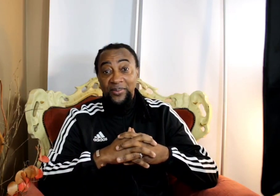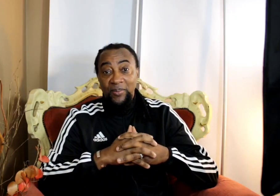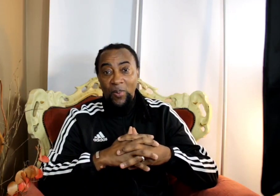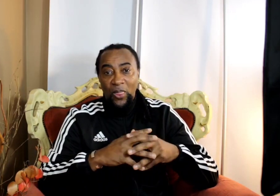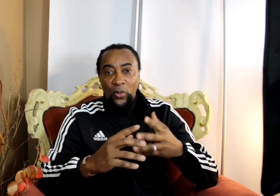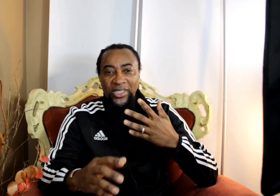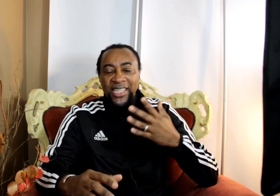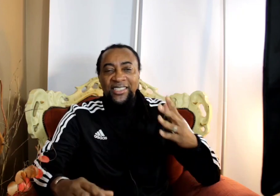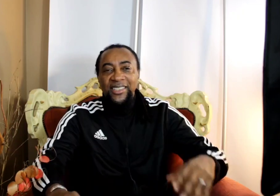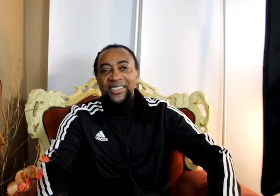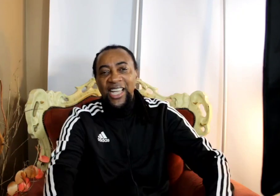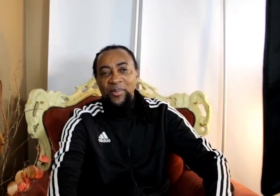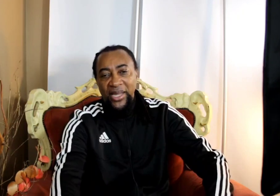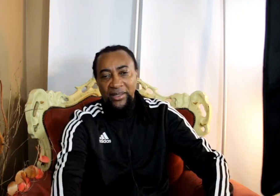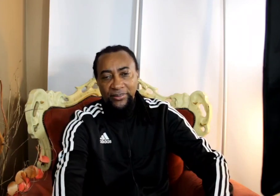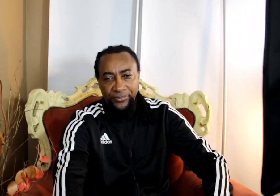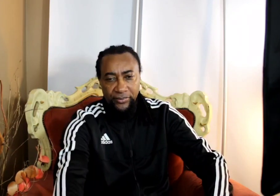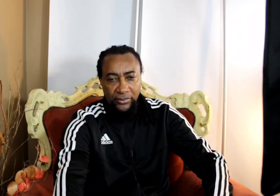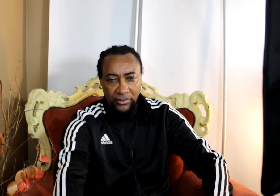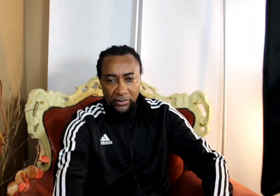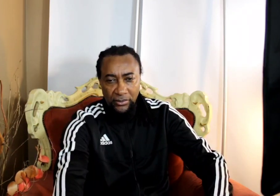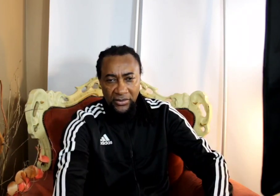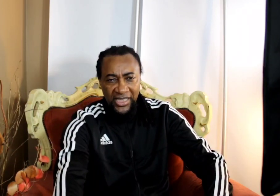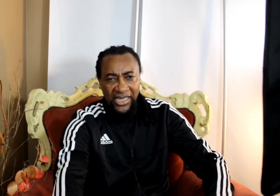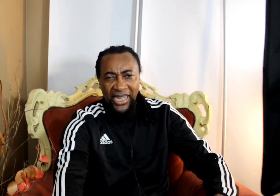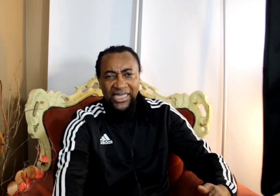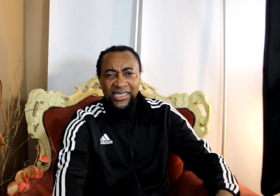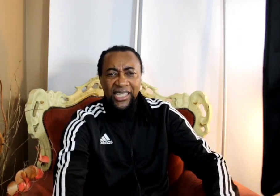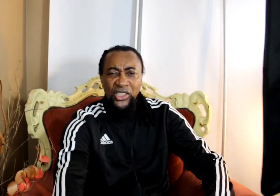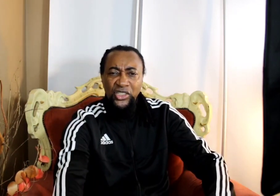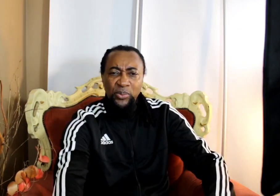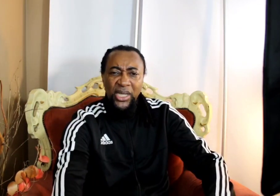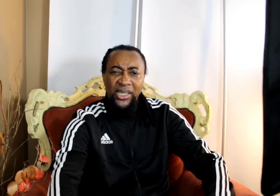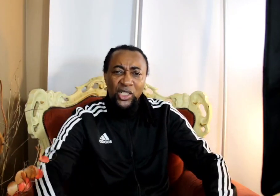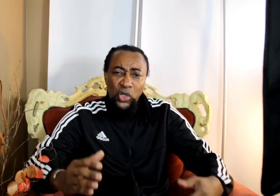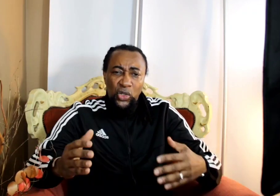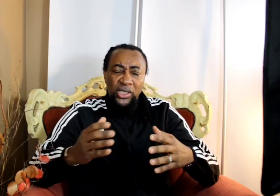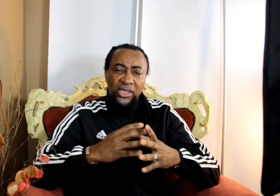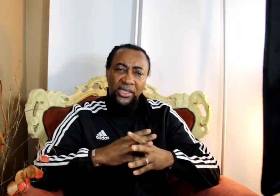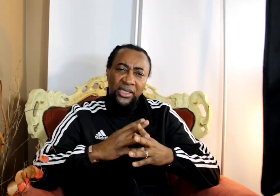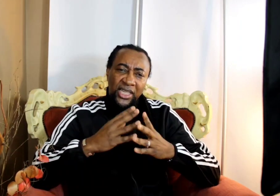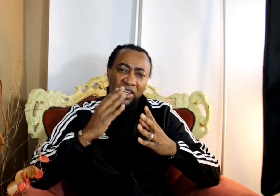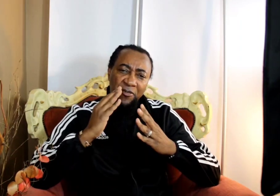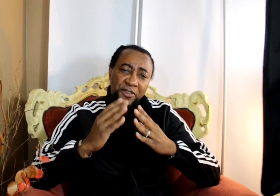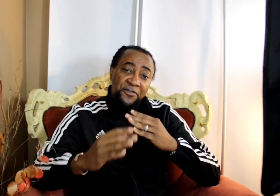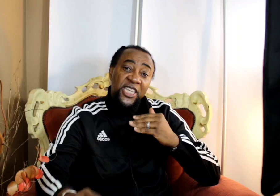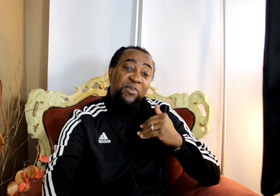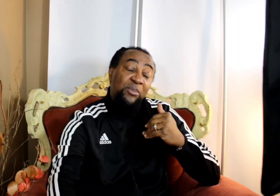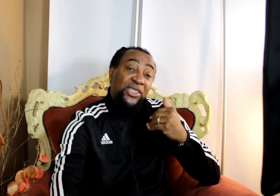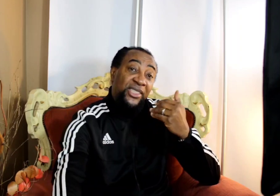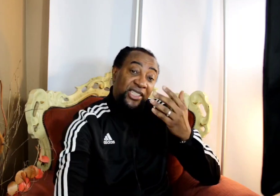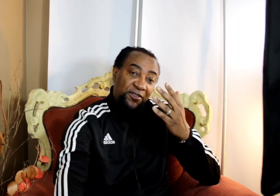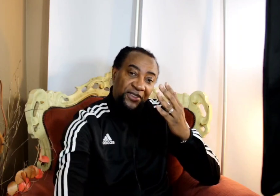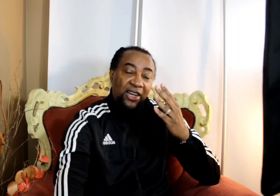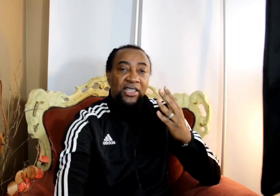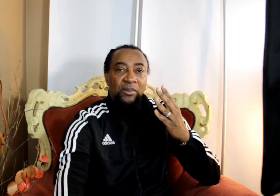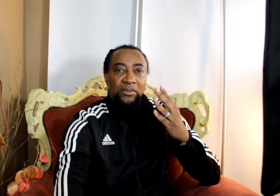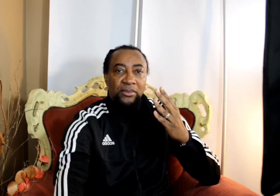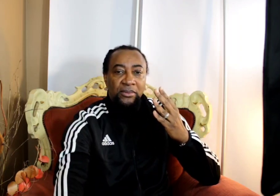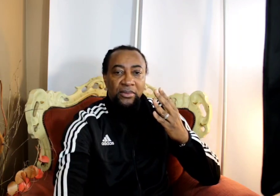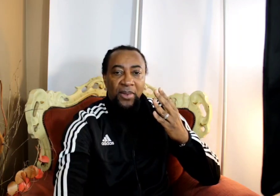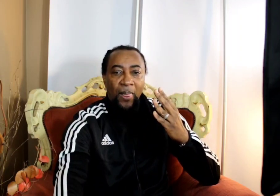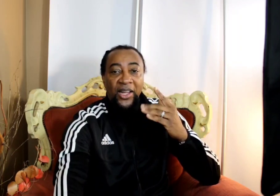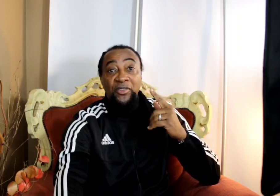it. What sense does that make? And it's not just Jamaica alone. There are 15 member states of